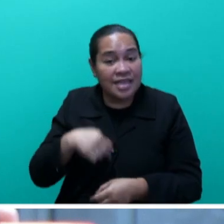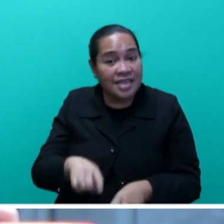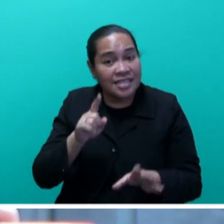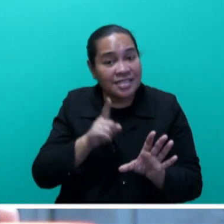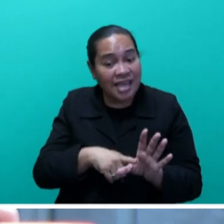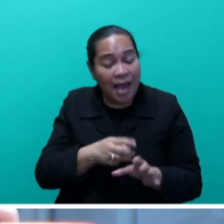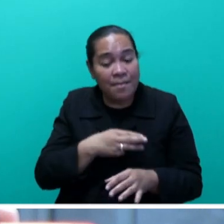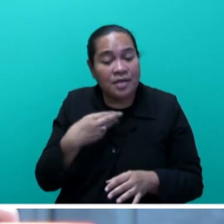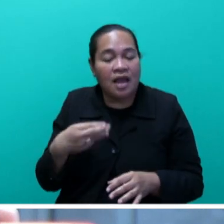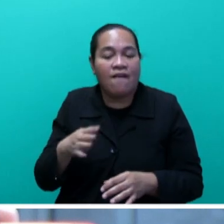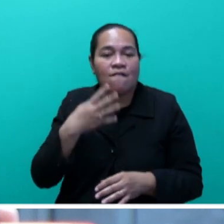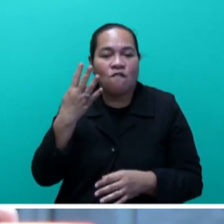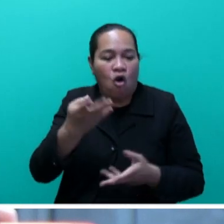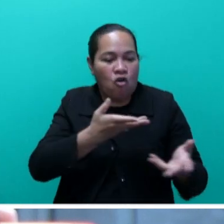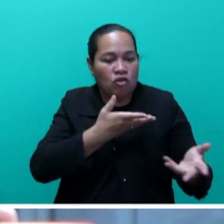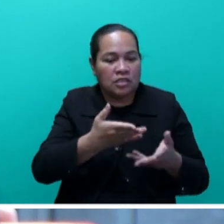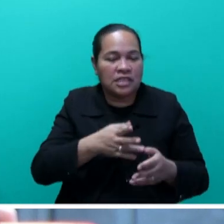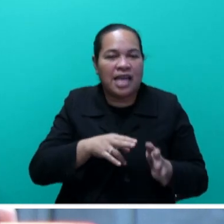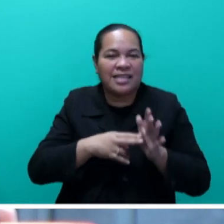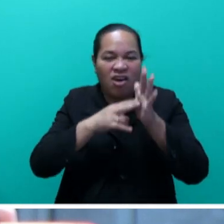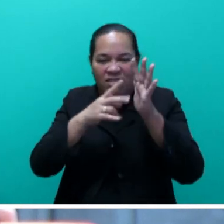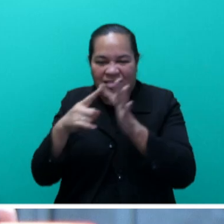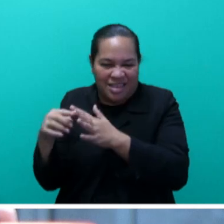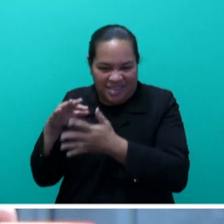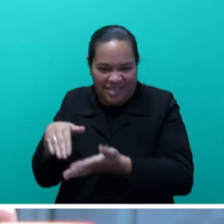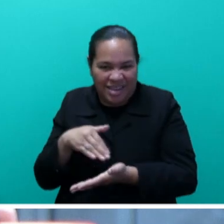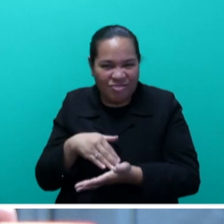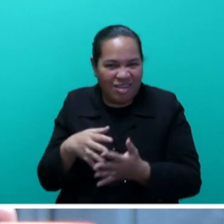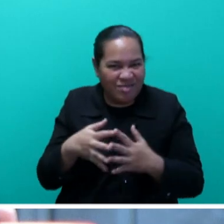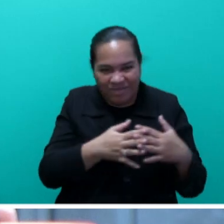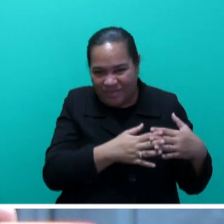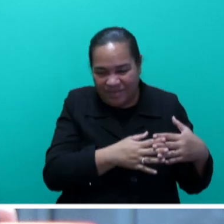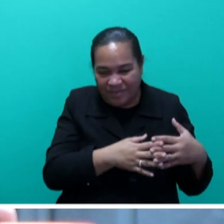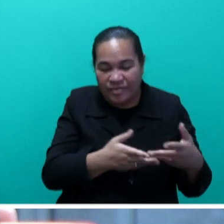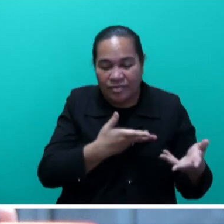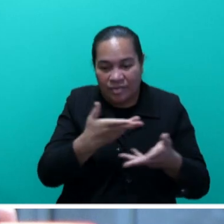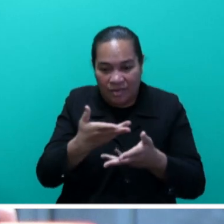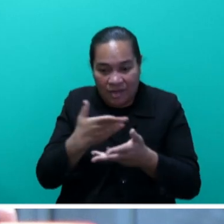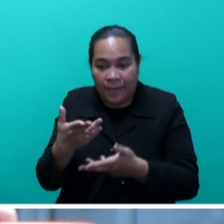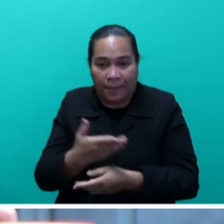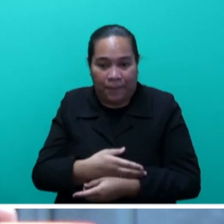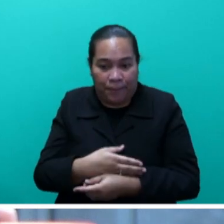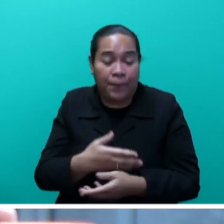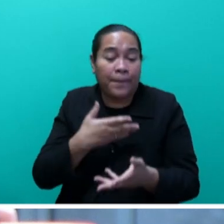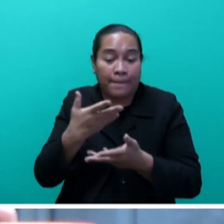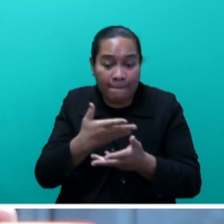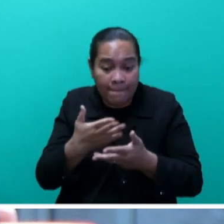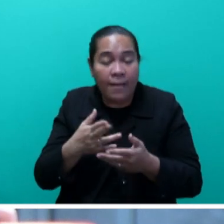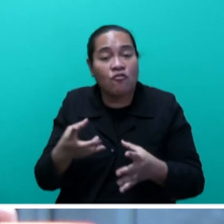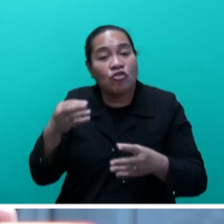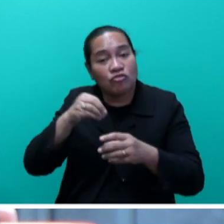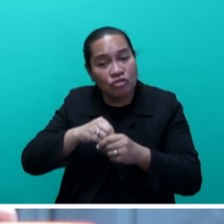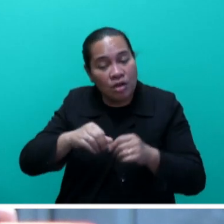carried out 4 divisional consultations as well as the National General Assembly for older persons. The discussions were centered on inclusion,